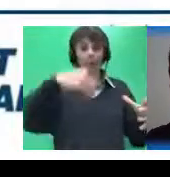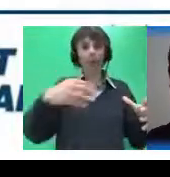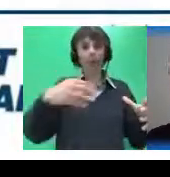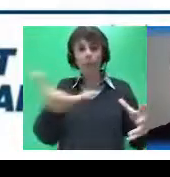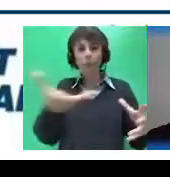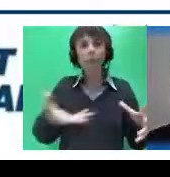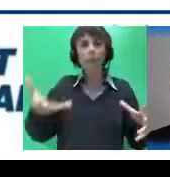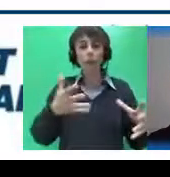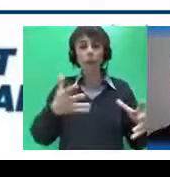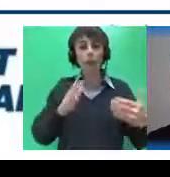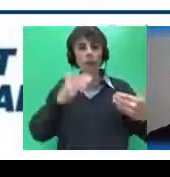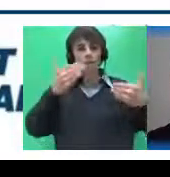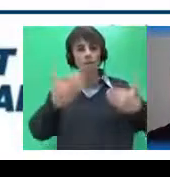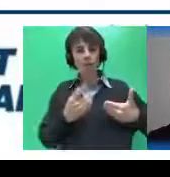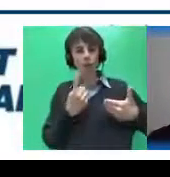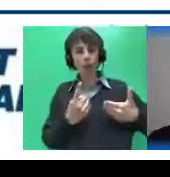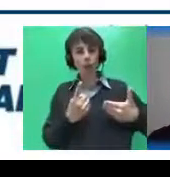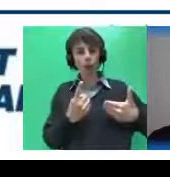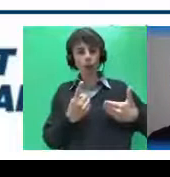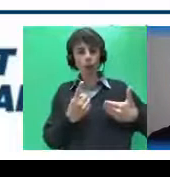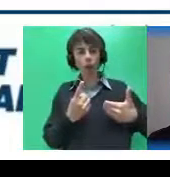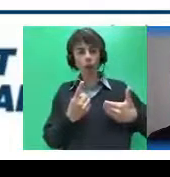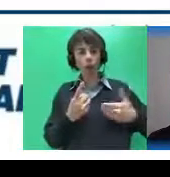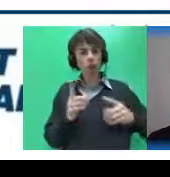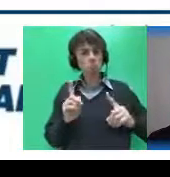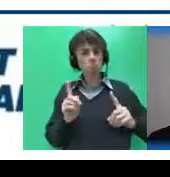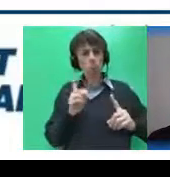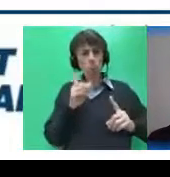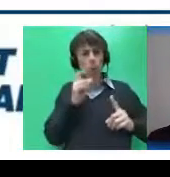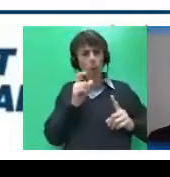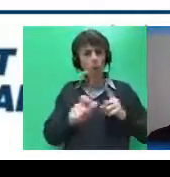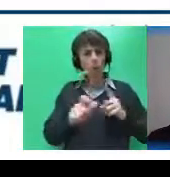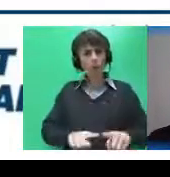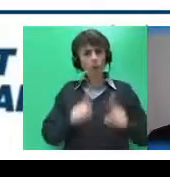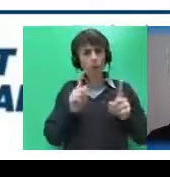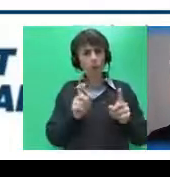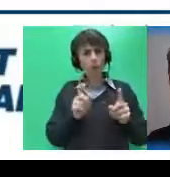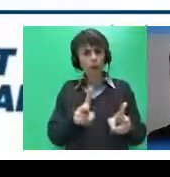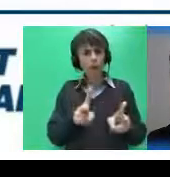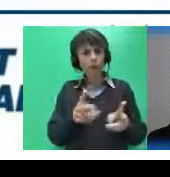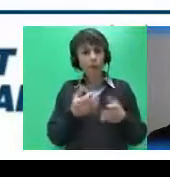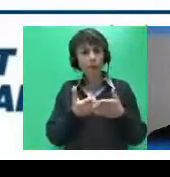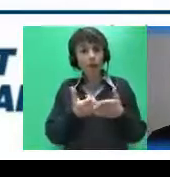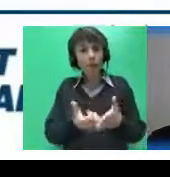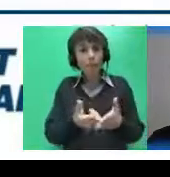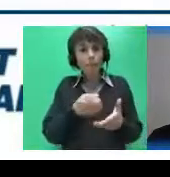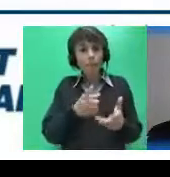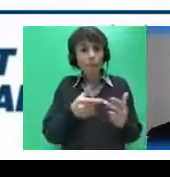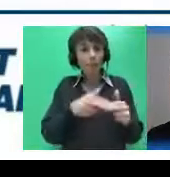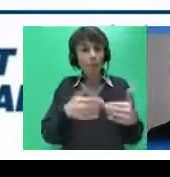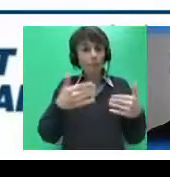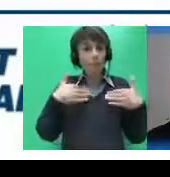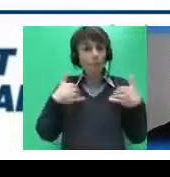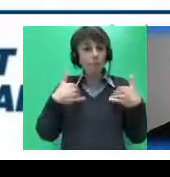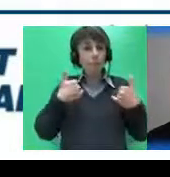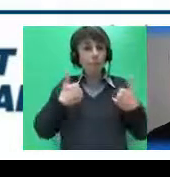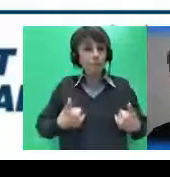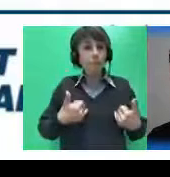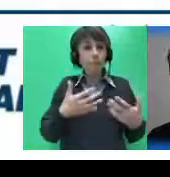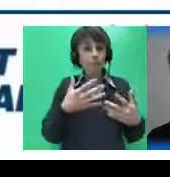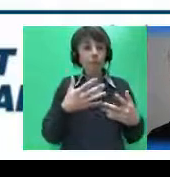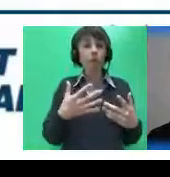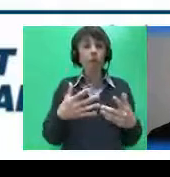questions there, you know, what could be done differently to make it easier for someone with a health condition, how an organisation or individuals adapting their